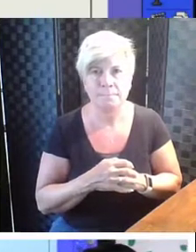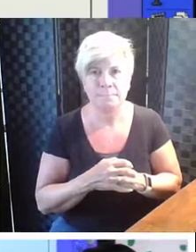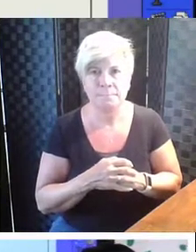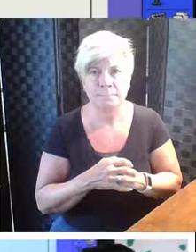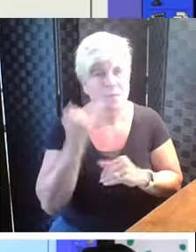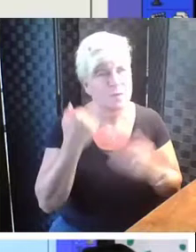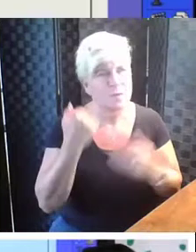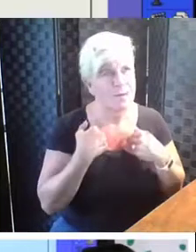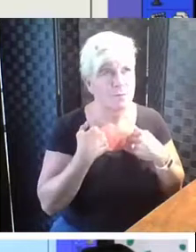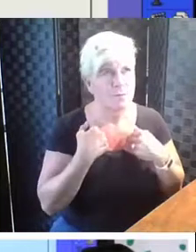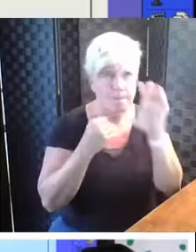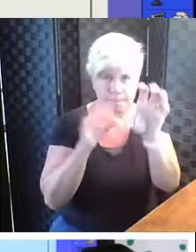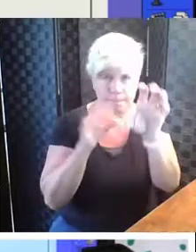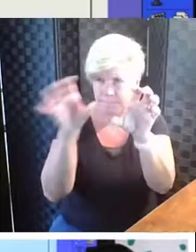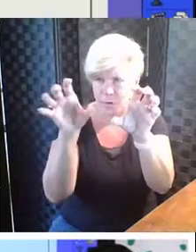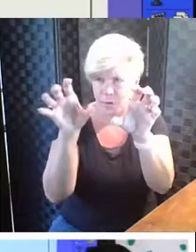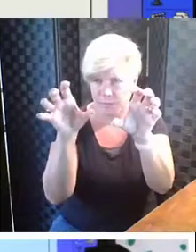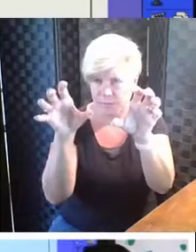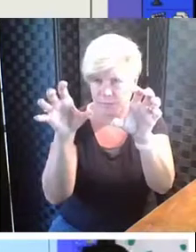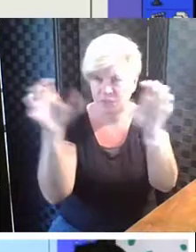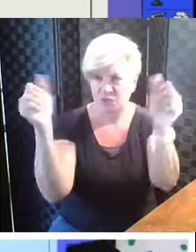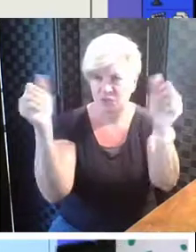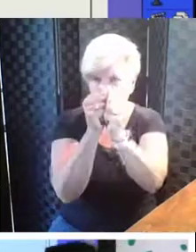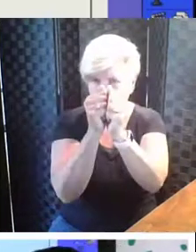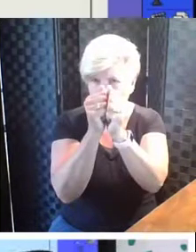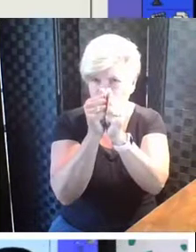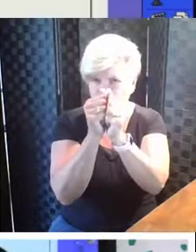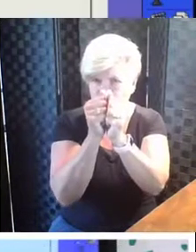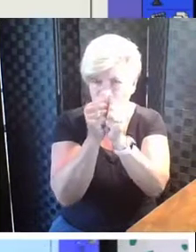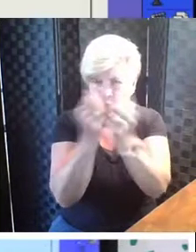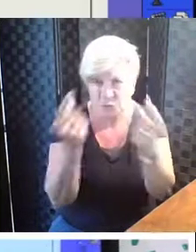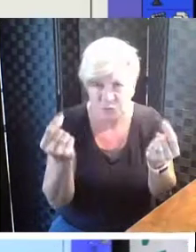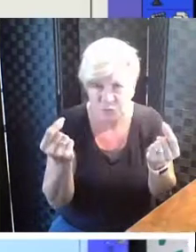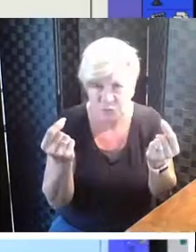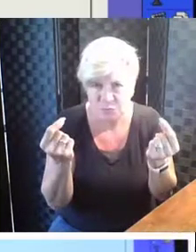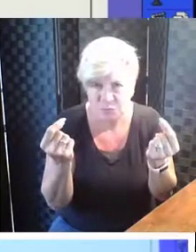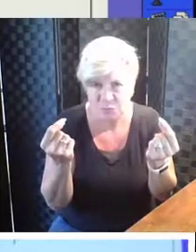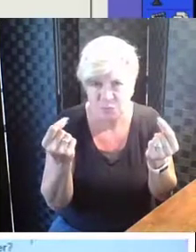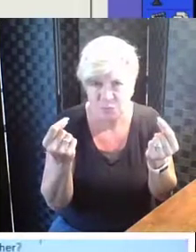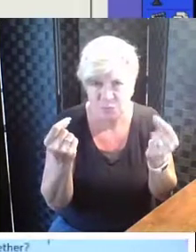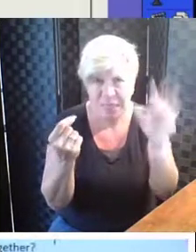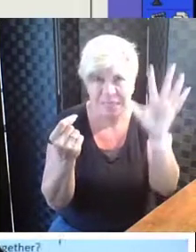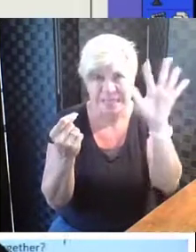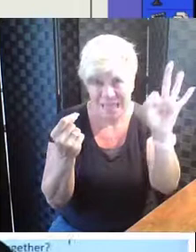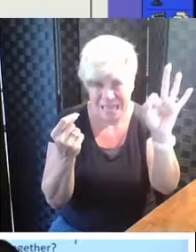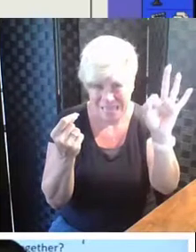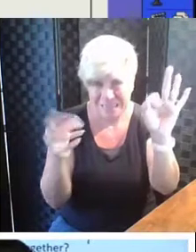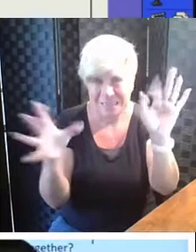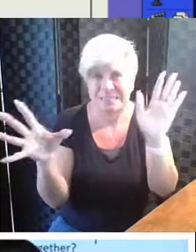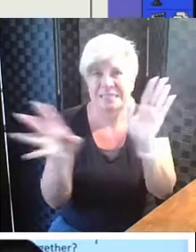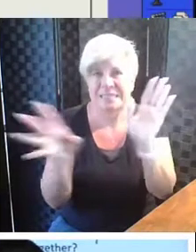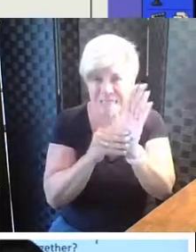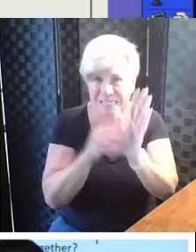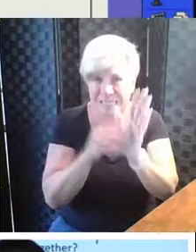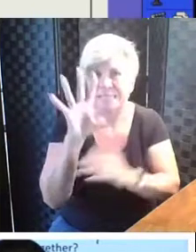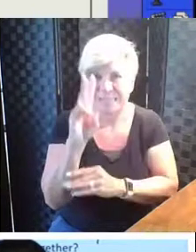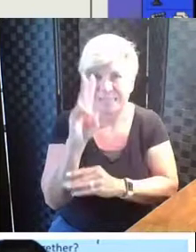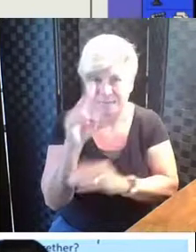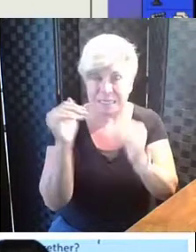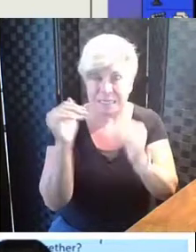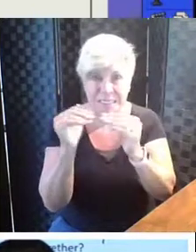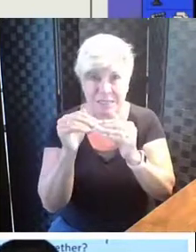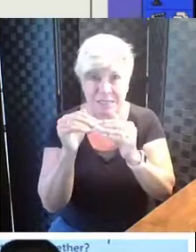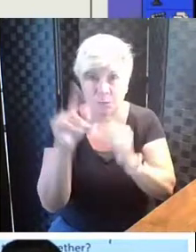If we have our parts, we need to find the whole. We would need to add 9 plus